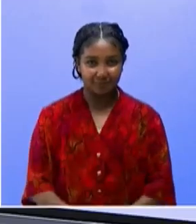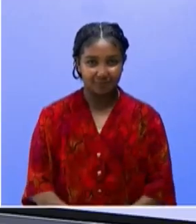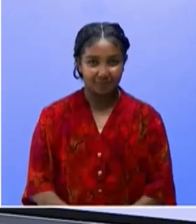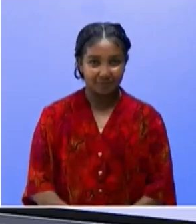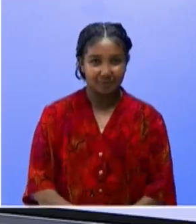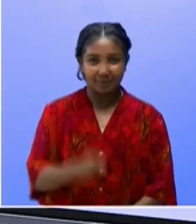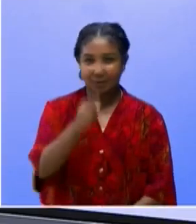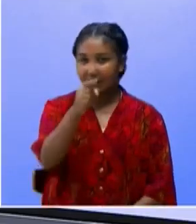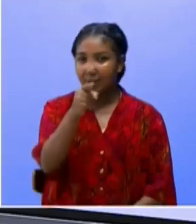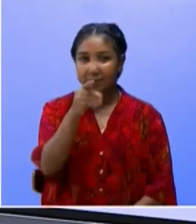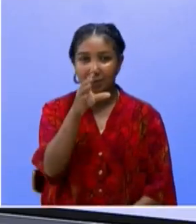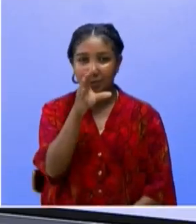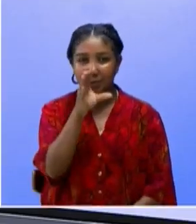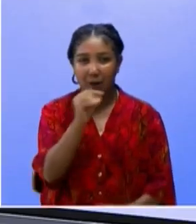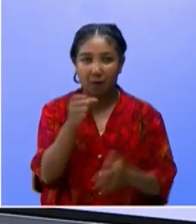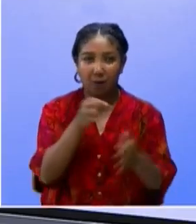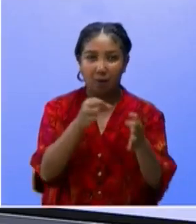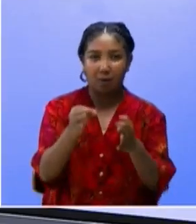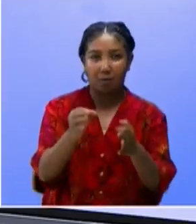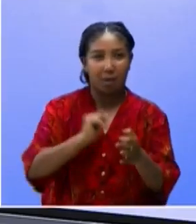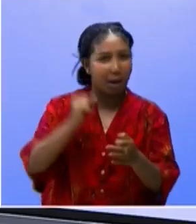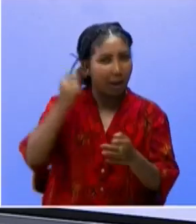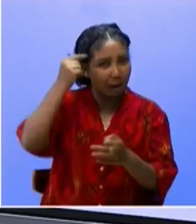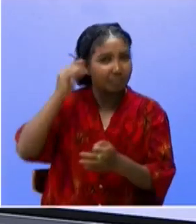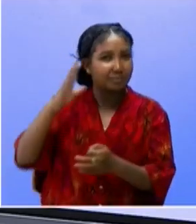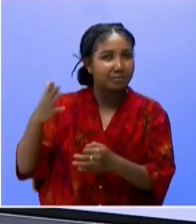Can you talk about my hair?